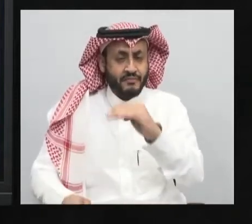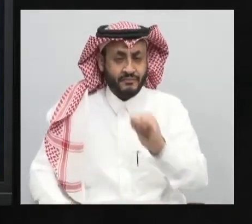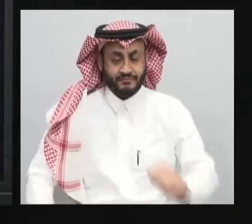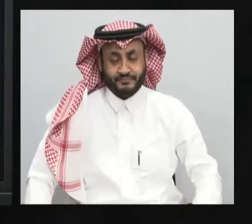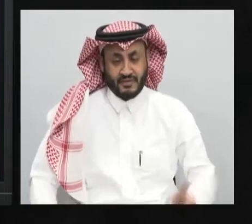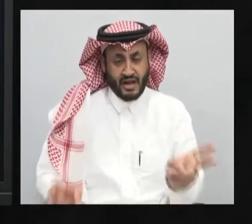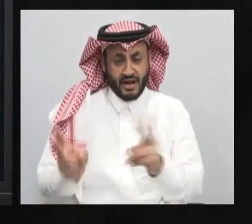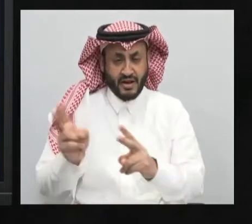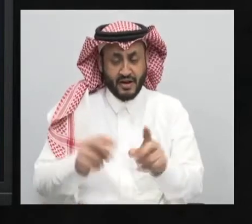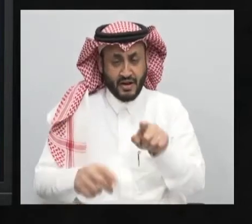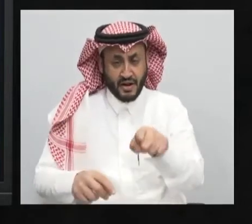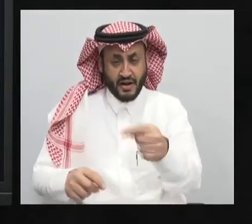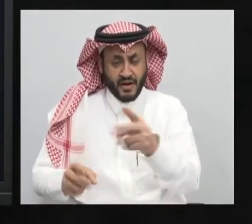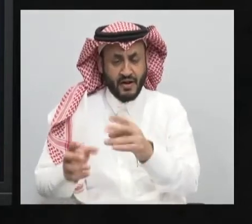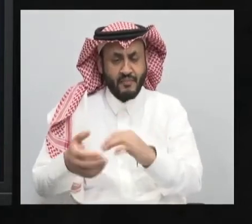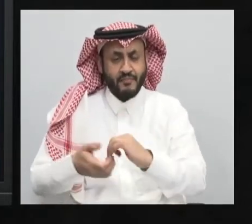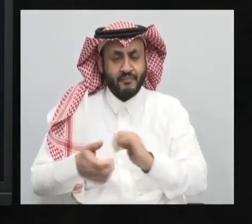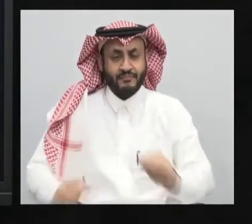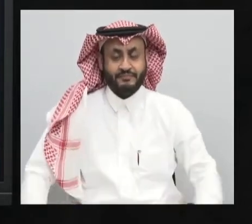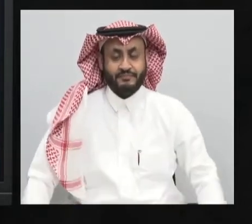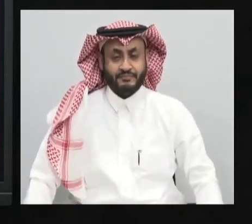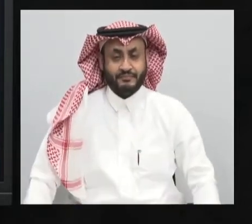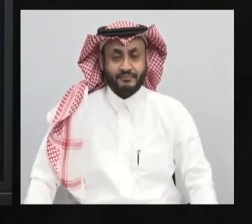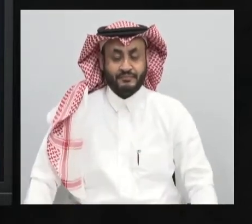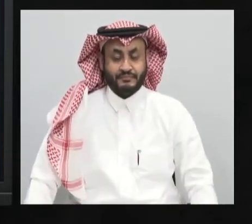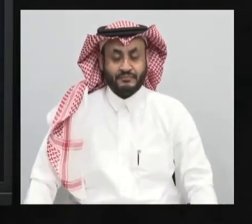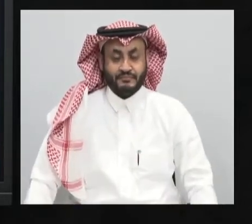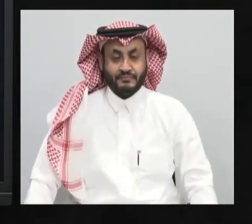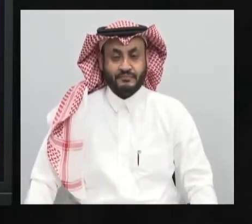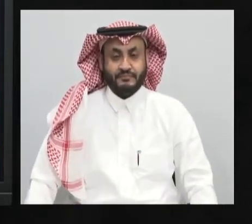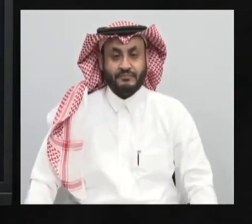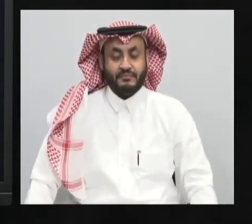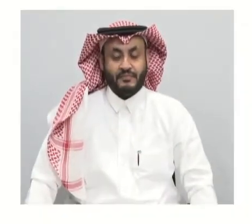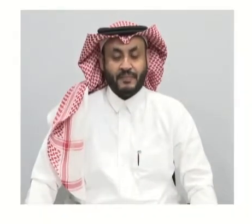a conversation between you and a partner, one of your friends, okay?